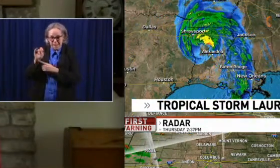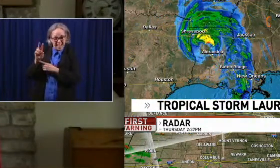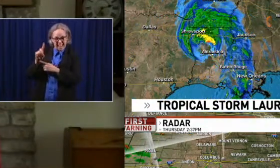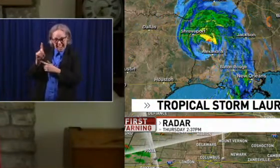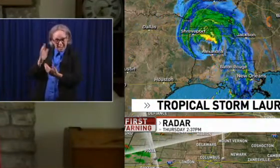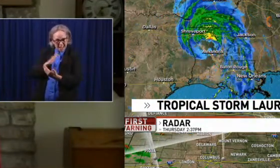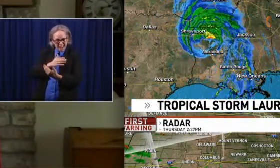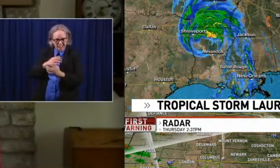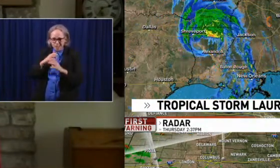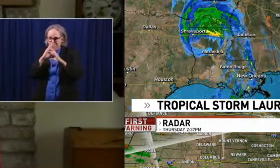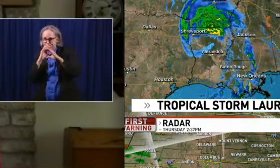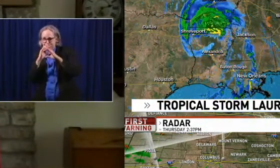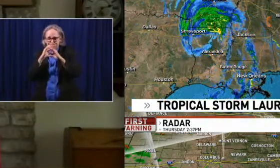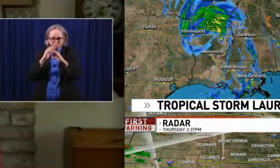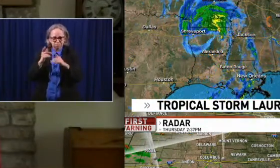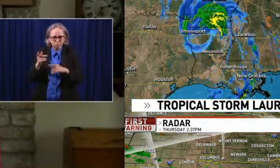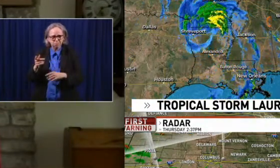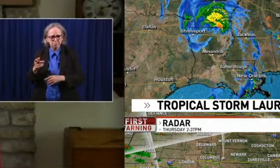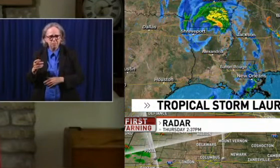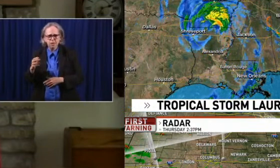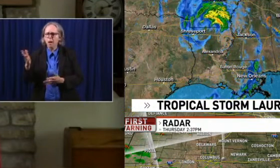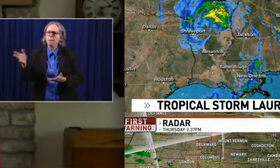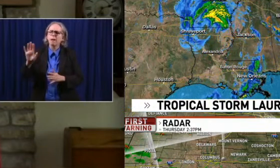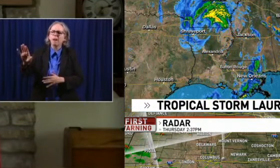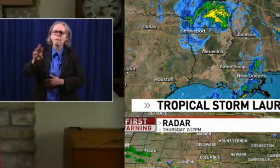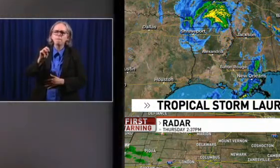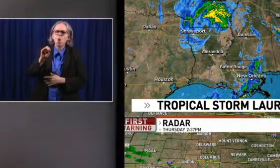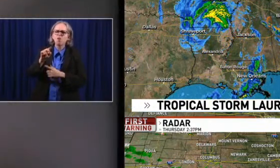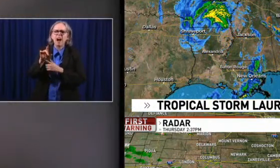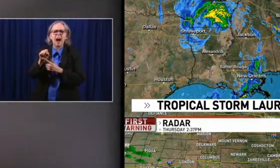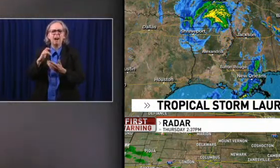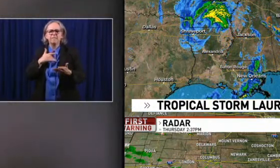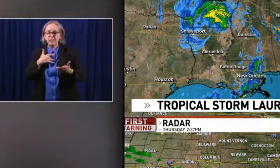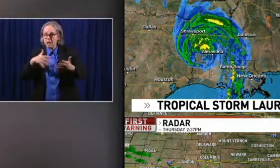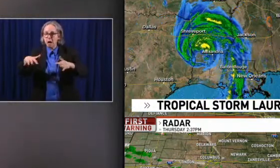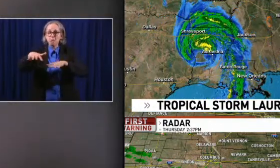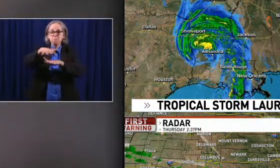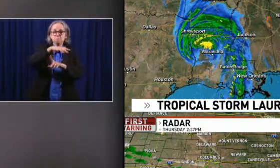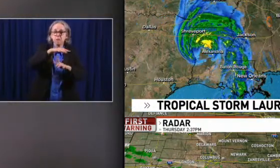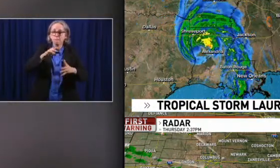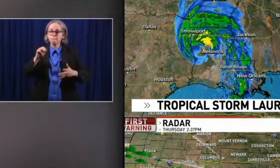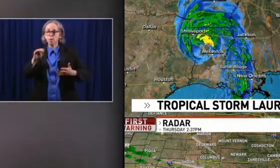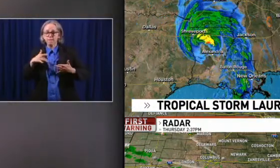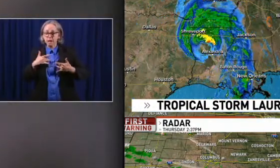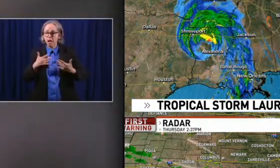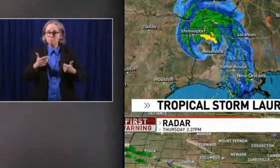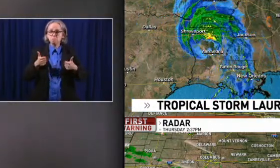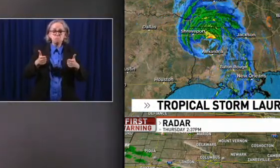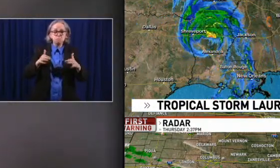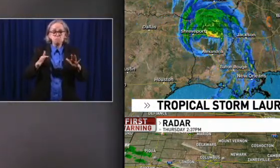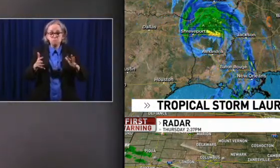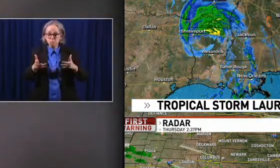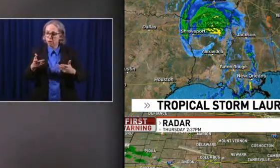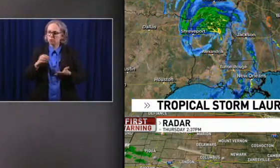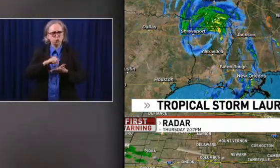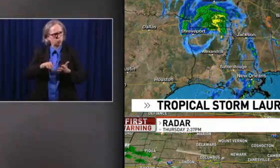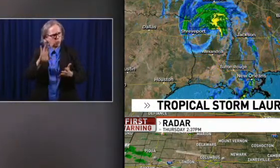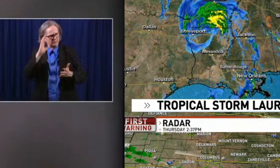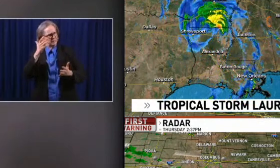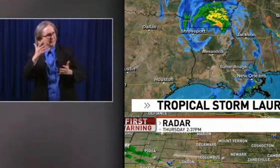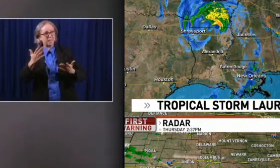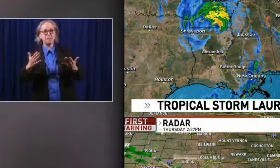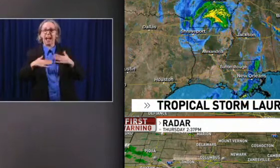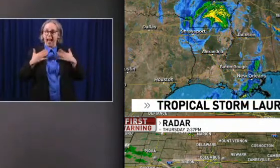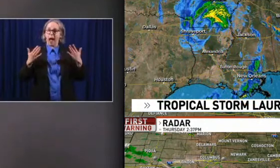is morale with students? I mean, what students seem really happy. I think with every week that passes, they'll be